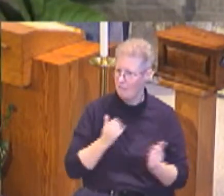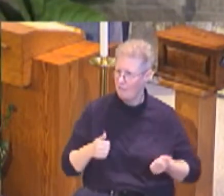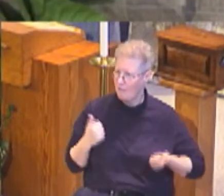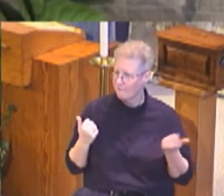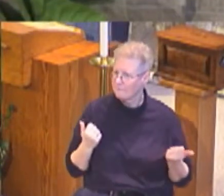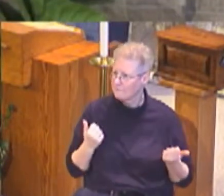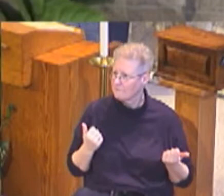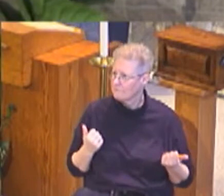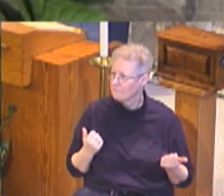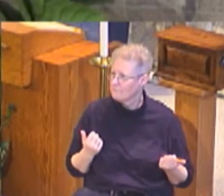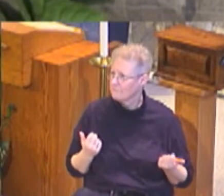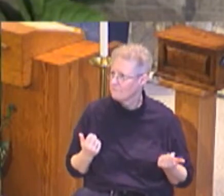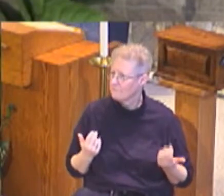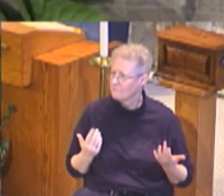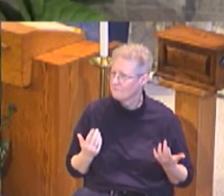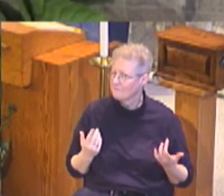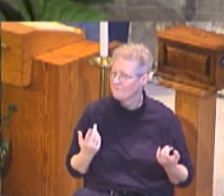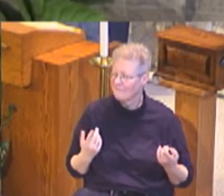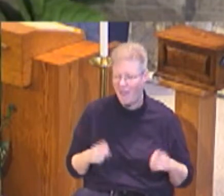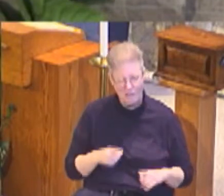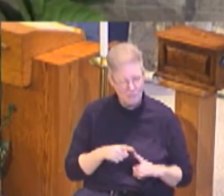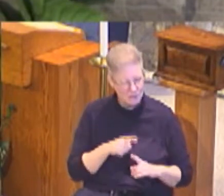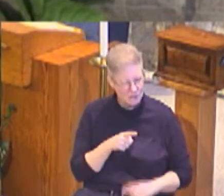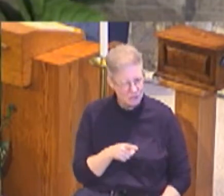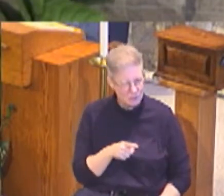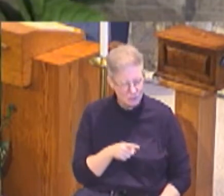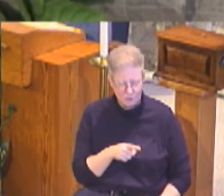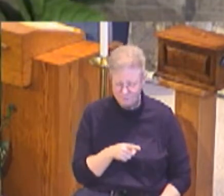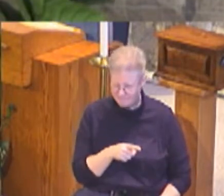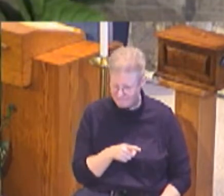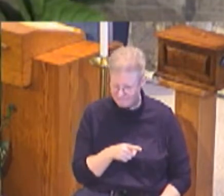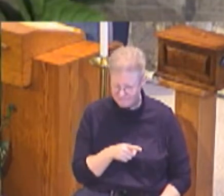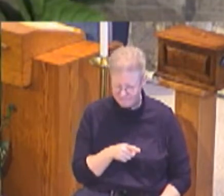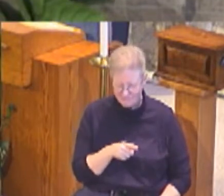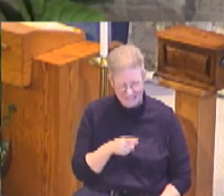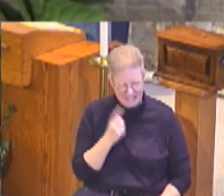Have you ever been with someone who wouldn't receive your love?